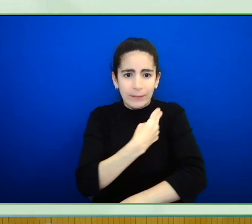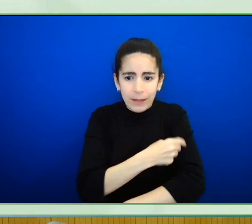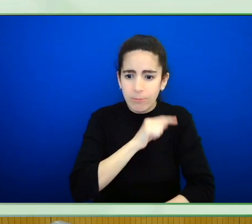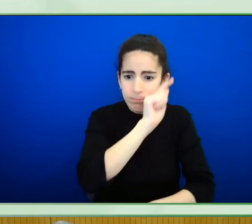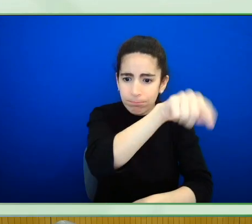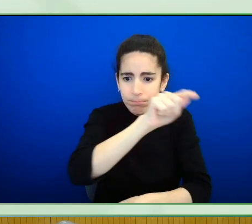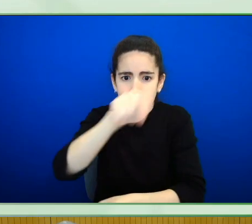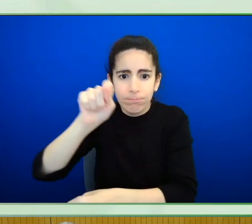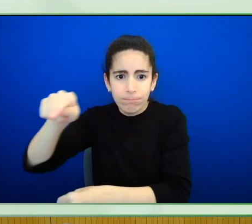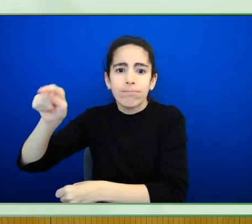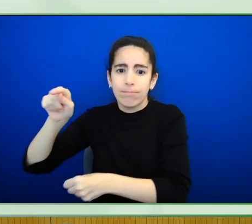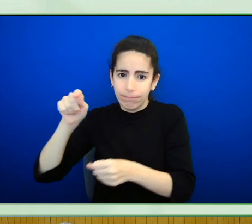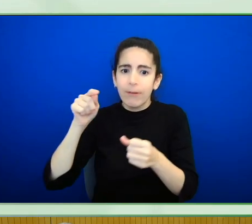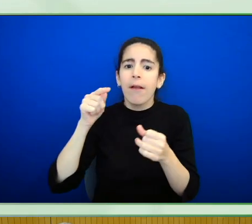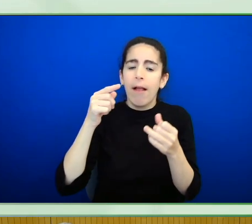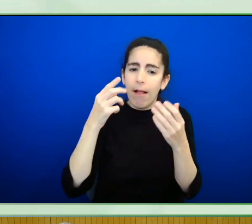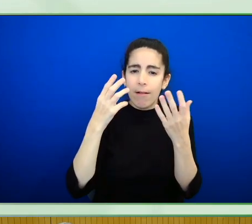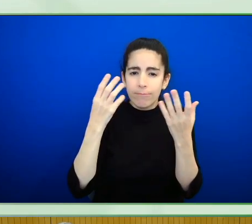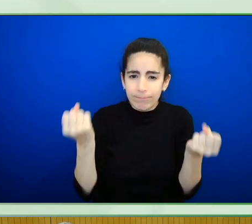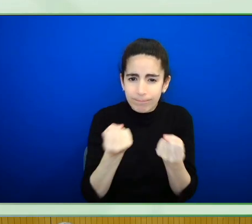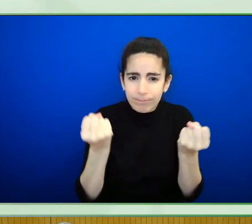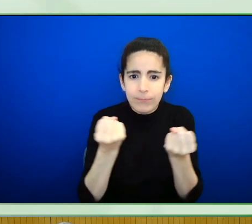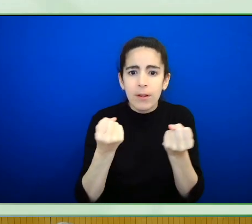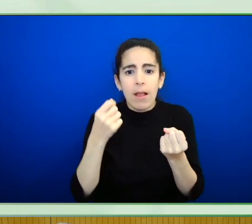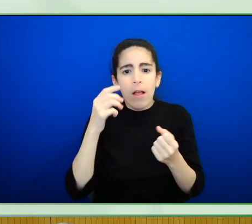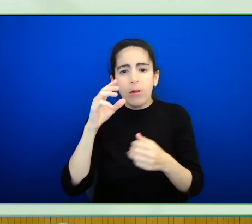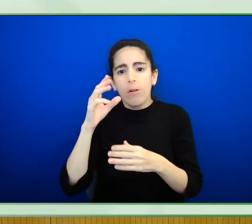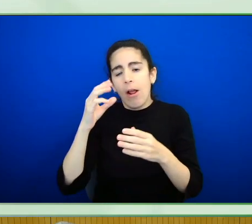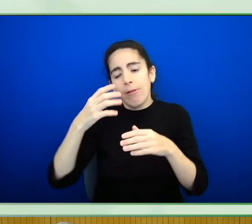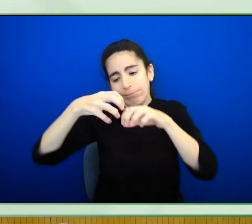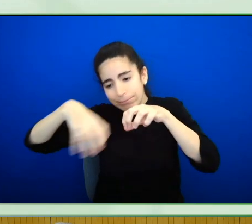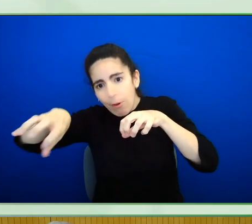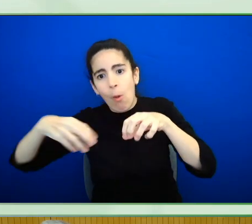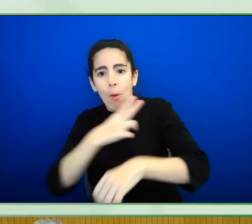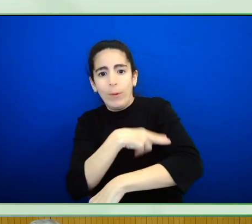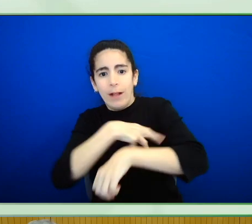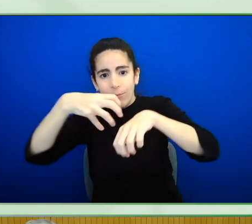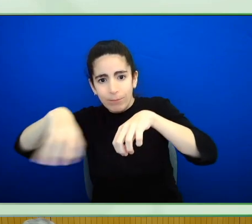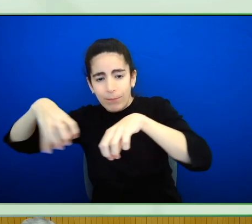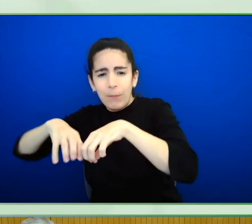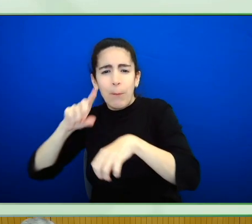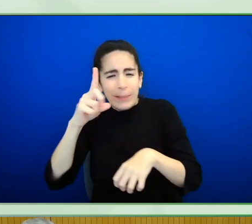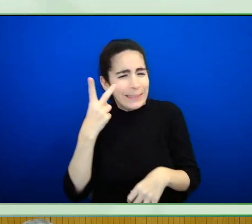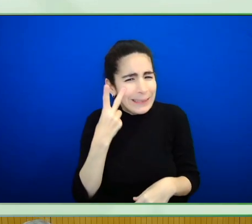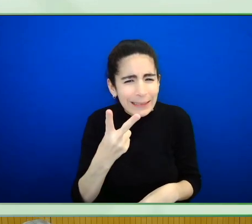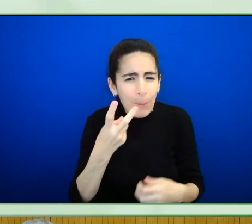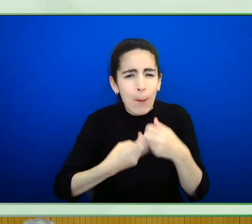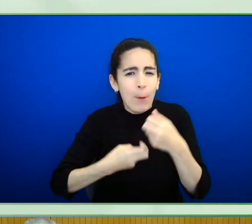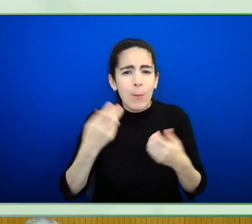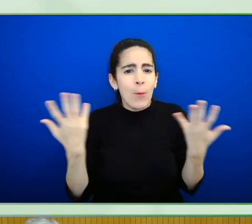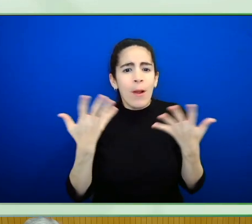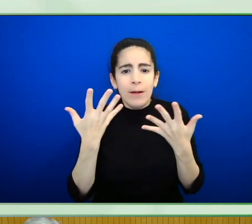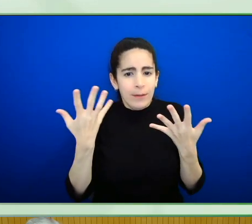hospitals. But our real problem was the referral chain from the community, from the basic health